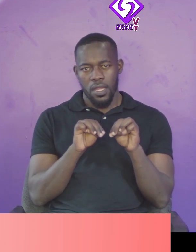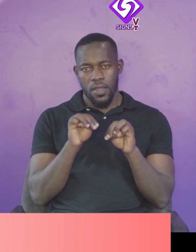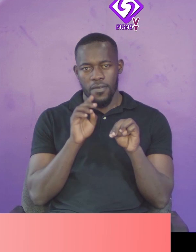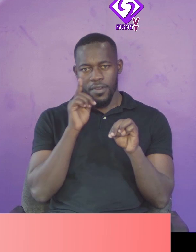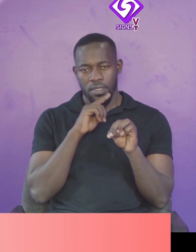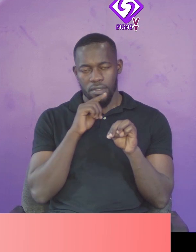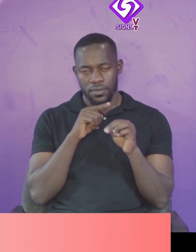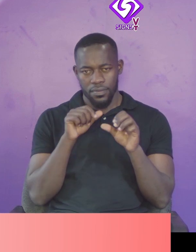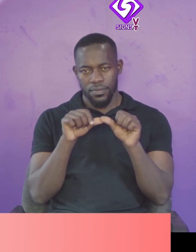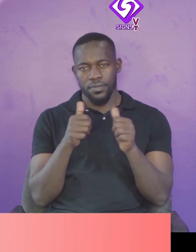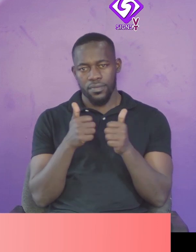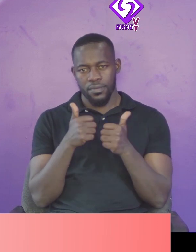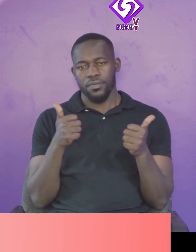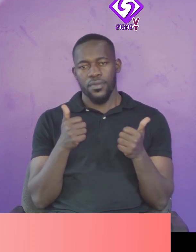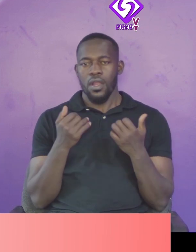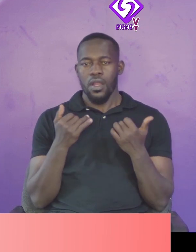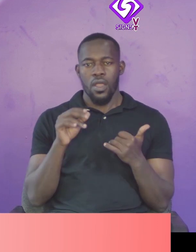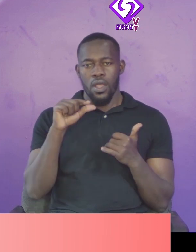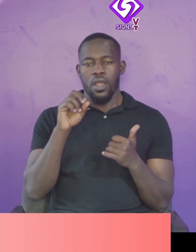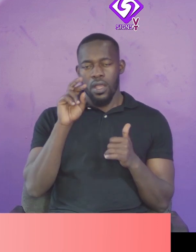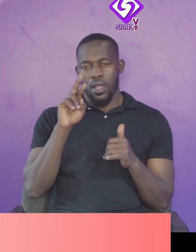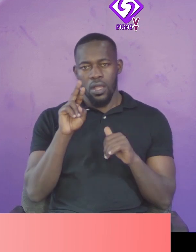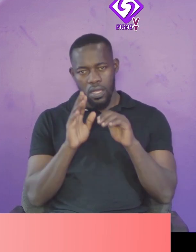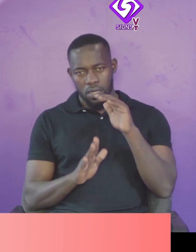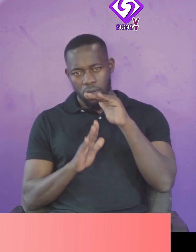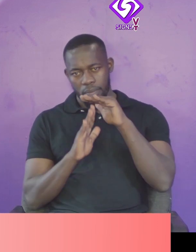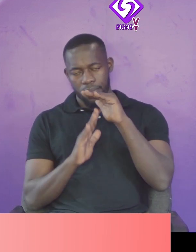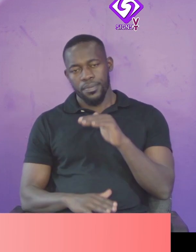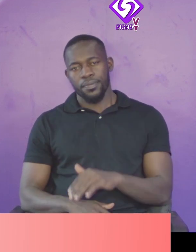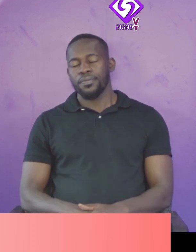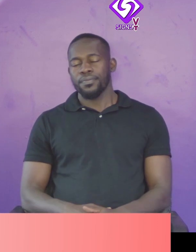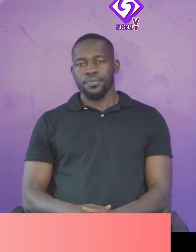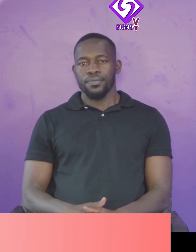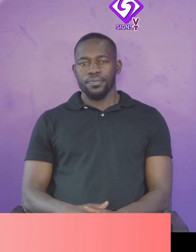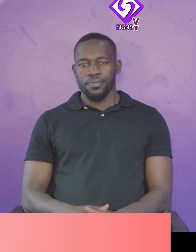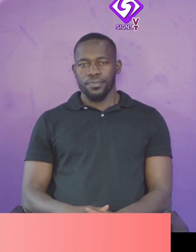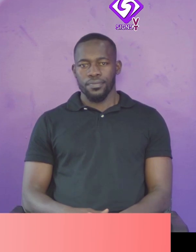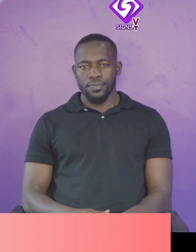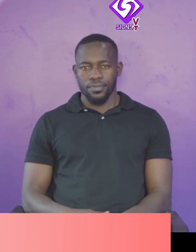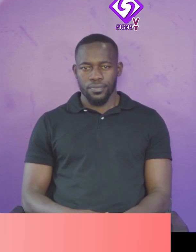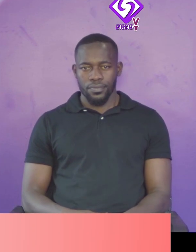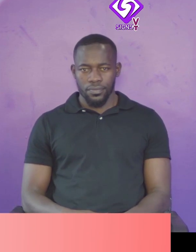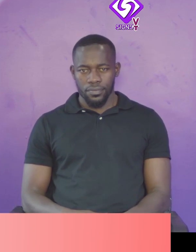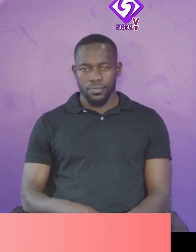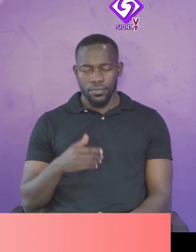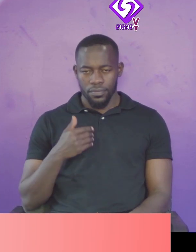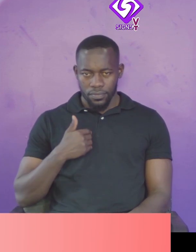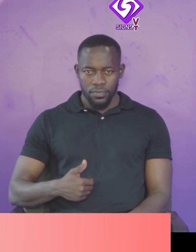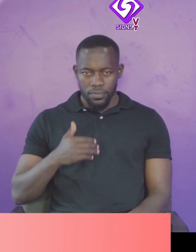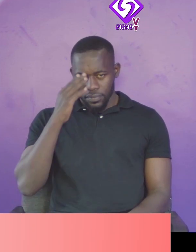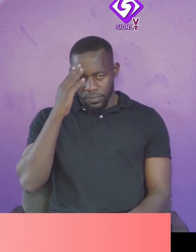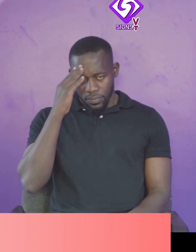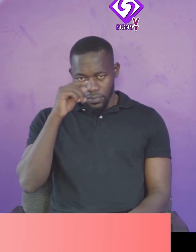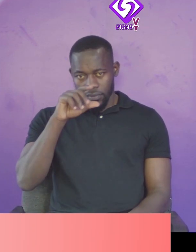crawl, and now they are at top of the table. So, and I'm sure they want to keep